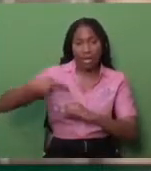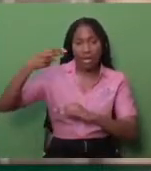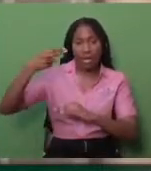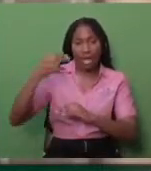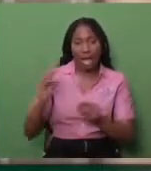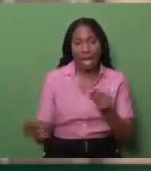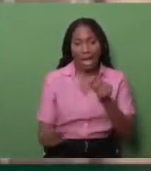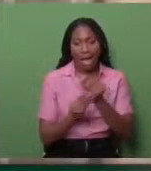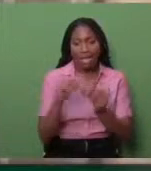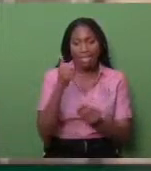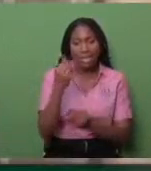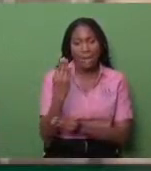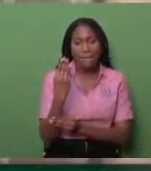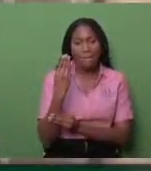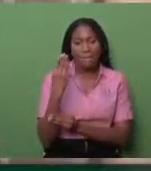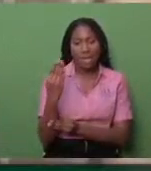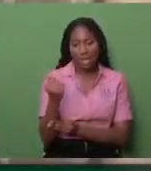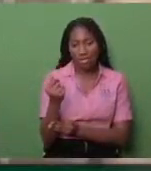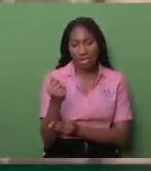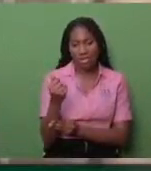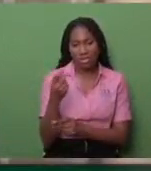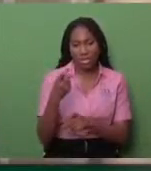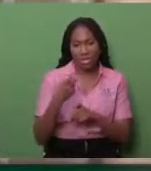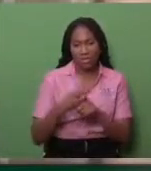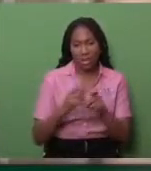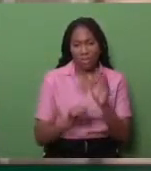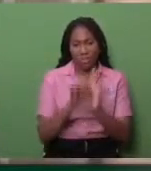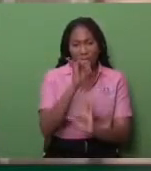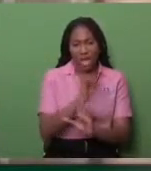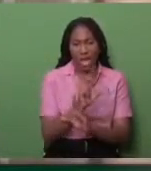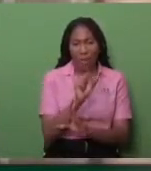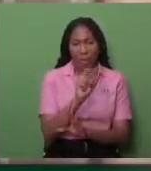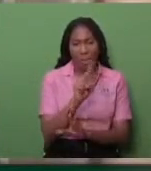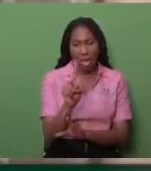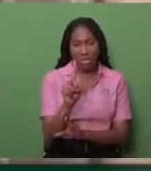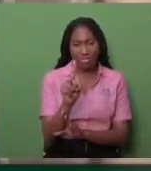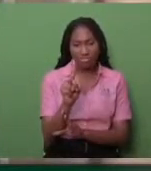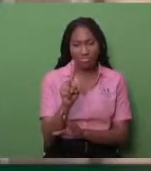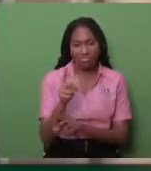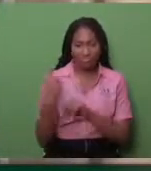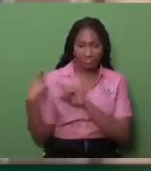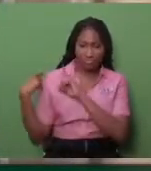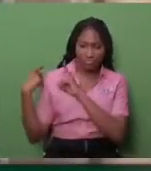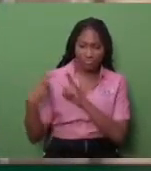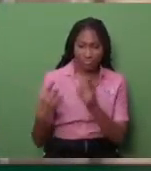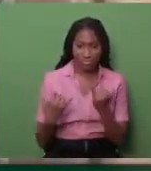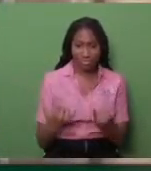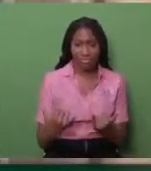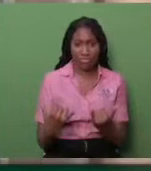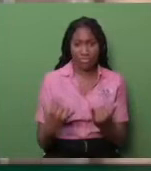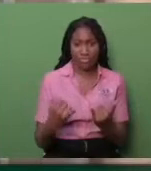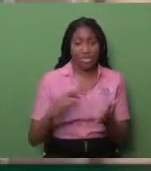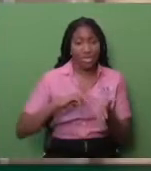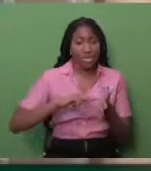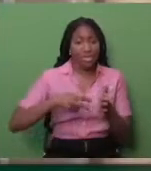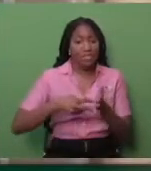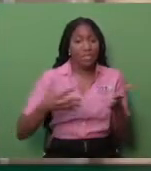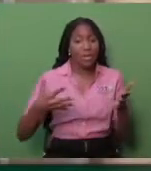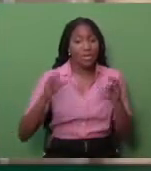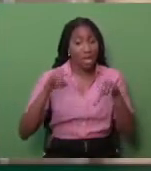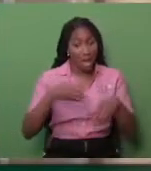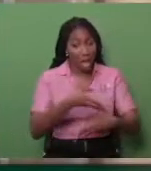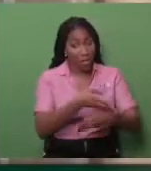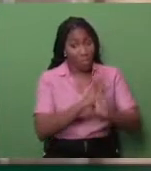in July 2021. This increase places borrowing limits under